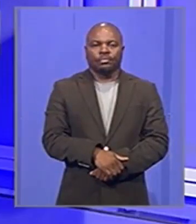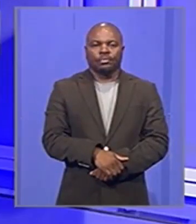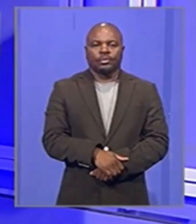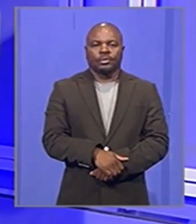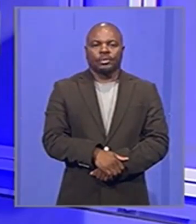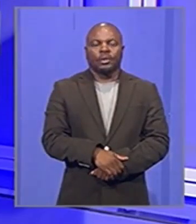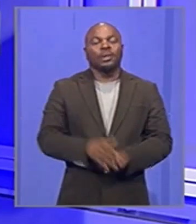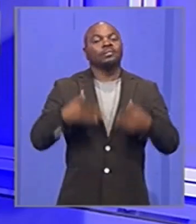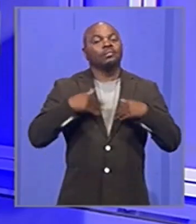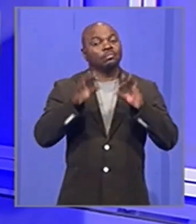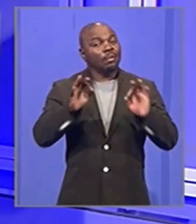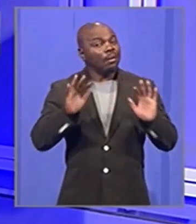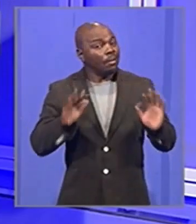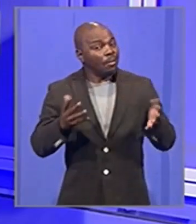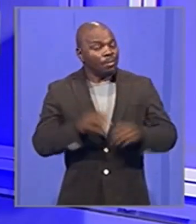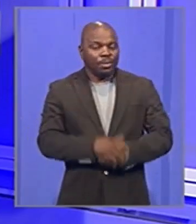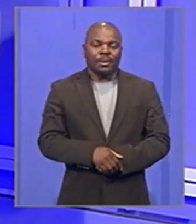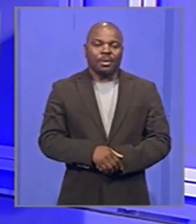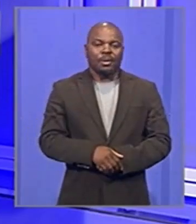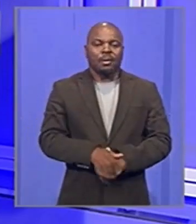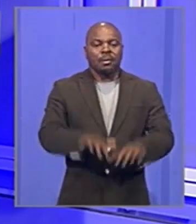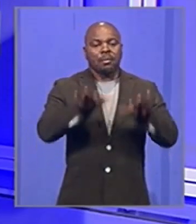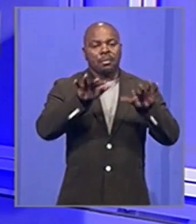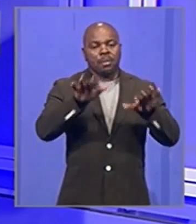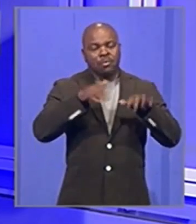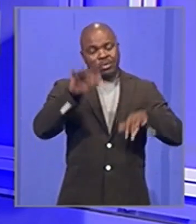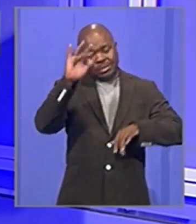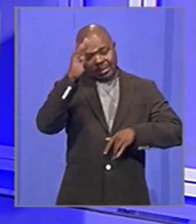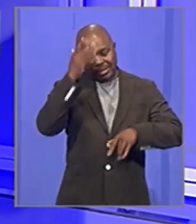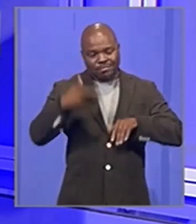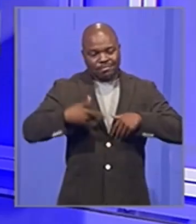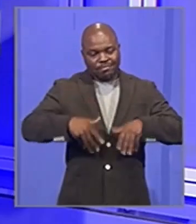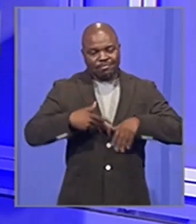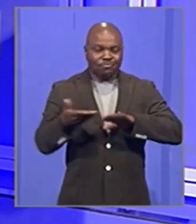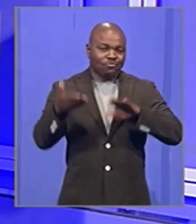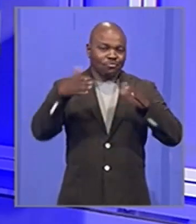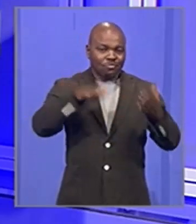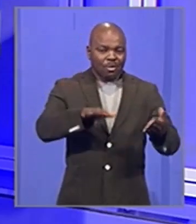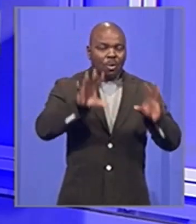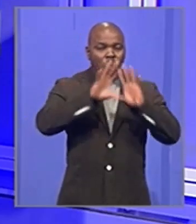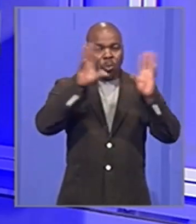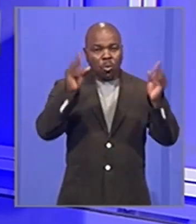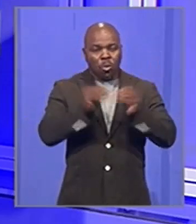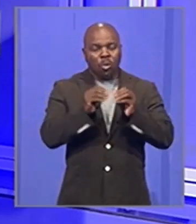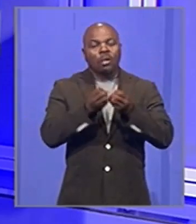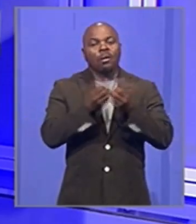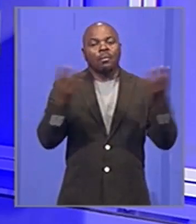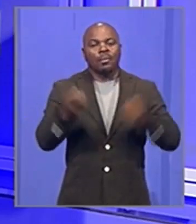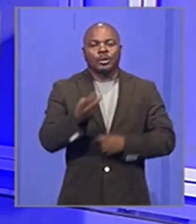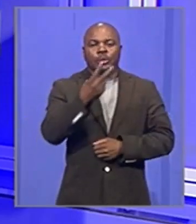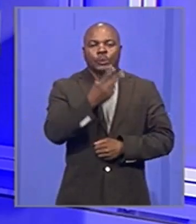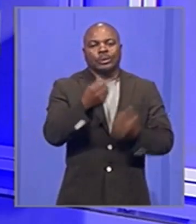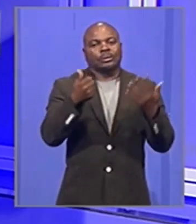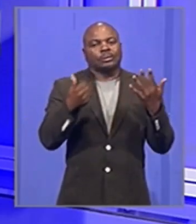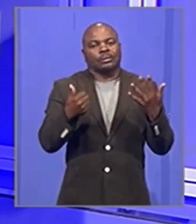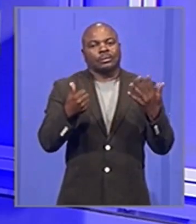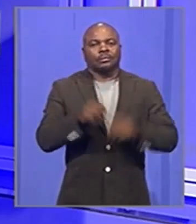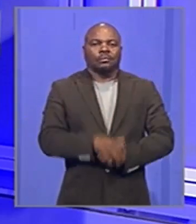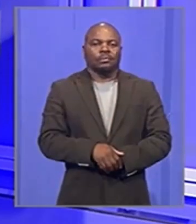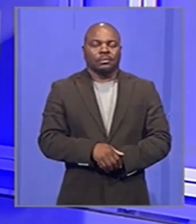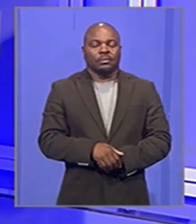Tsona re dithakgola semmuso ka ditaba tse reng palo ya batho ba seng ba hlokaetse ka lebaka la bohloko ba letsollo e senyolwetse ho